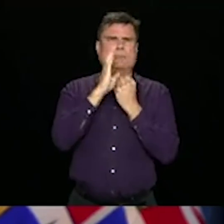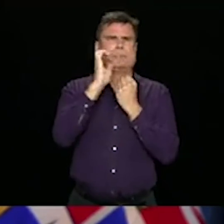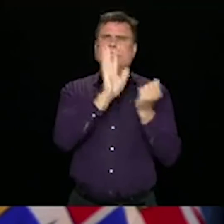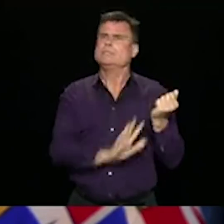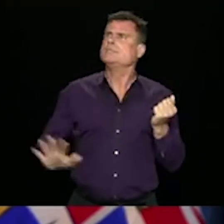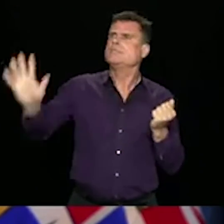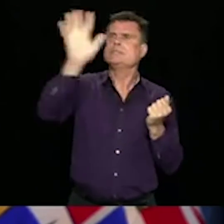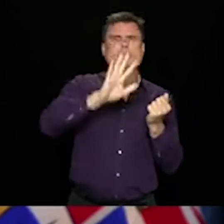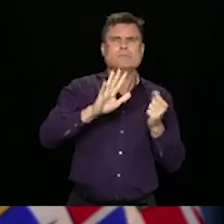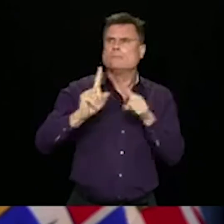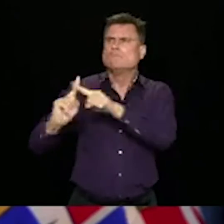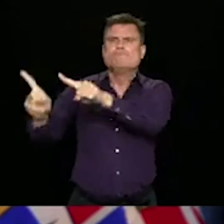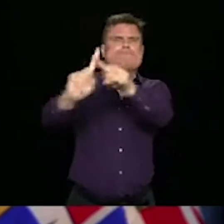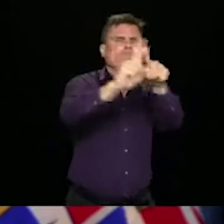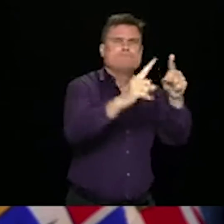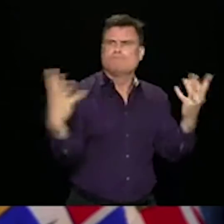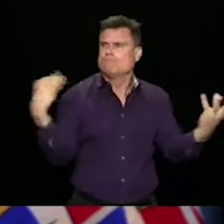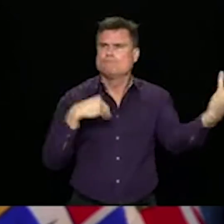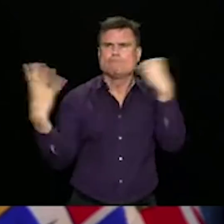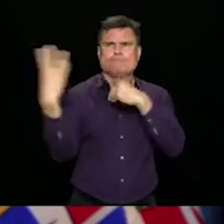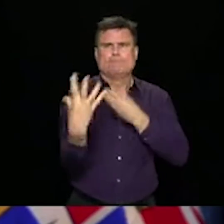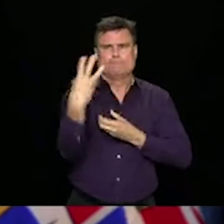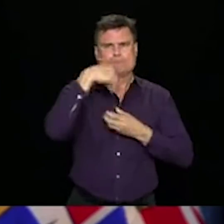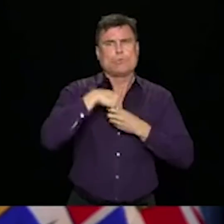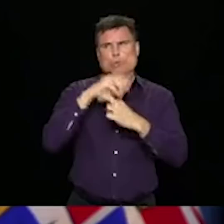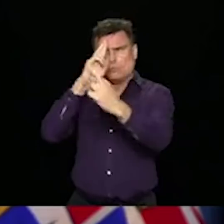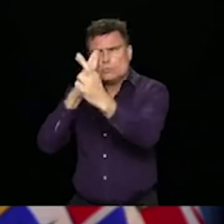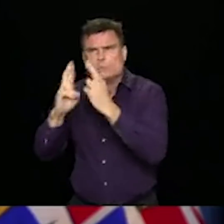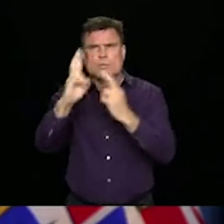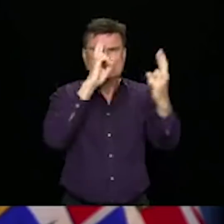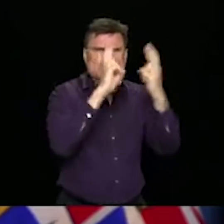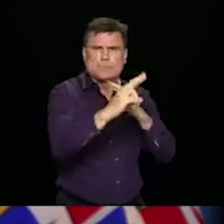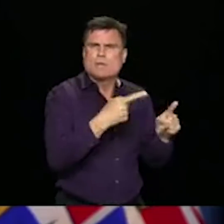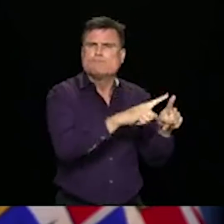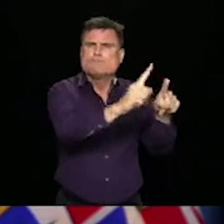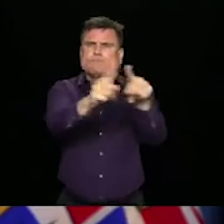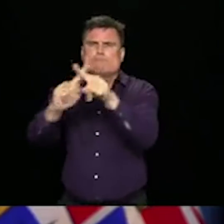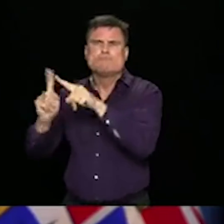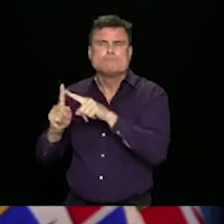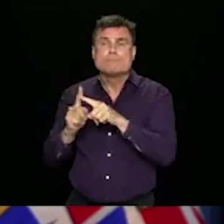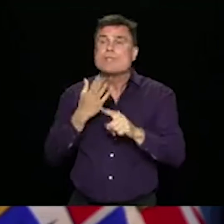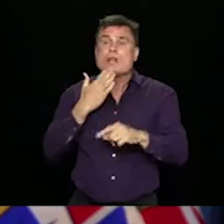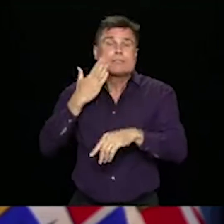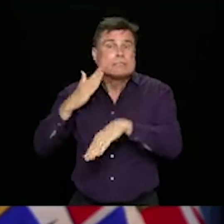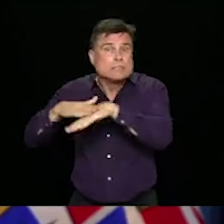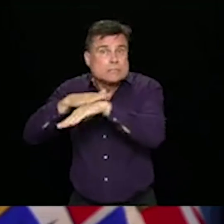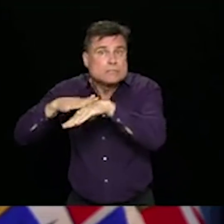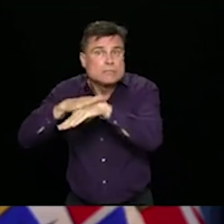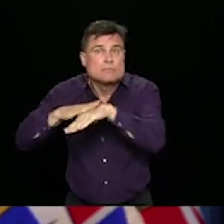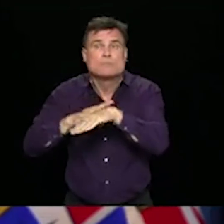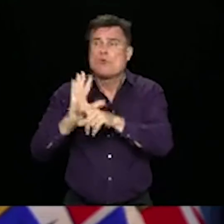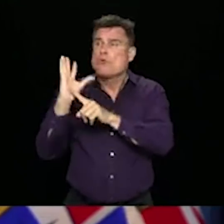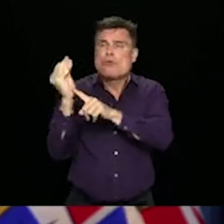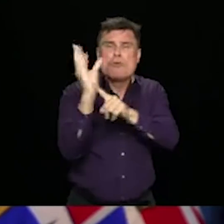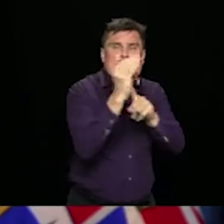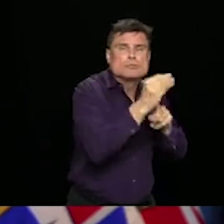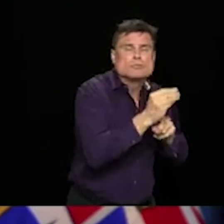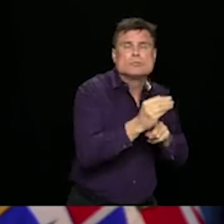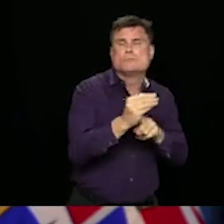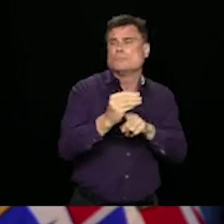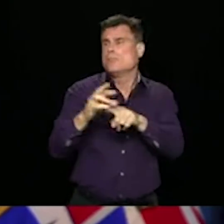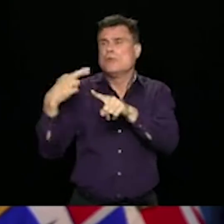collective well-being. Our BC holds diversity as a fundamental value at the heart of the success, strength,